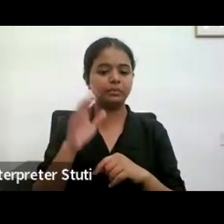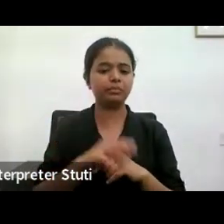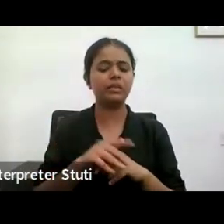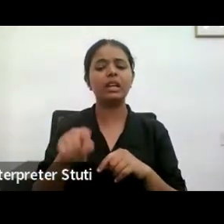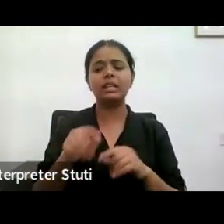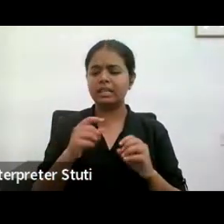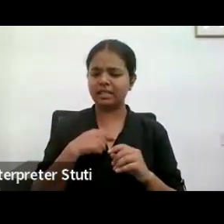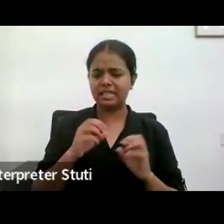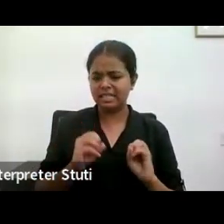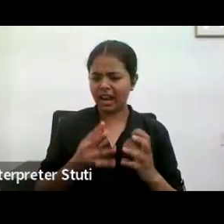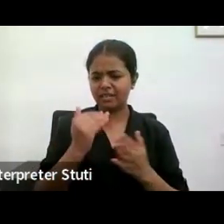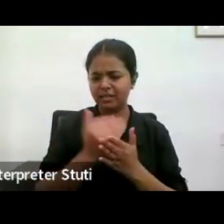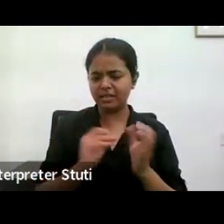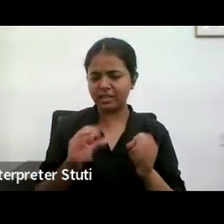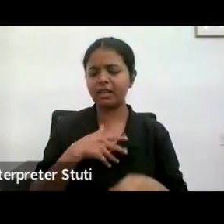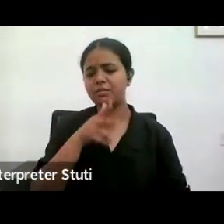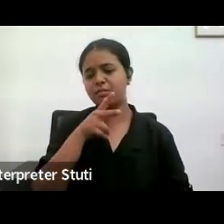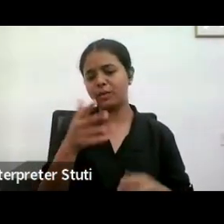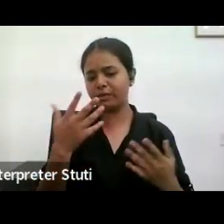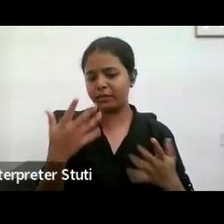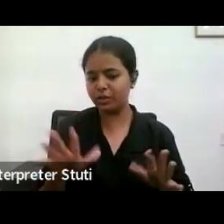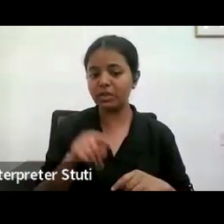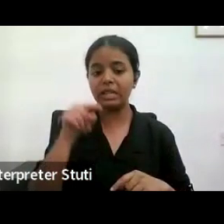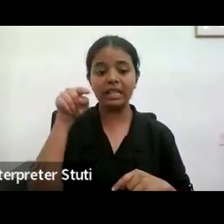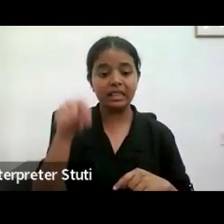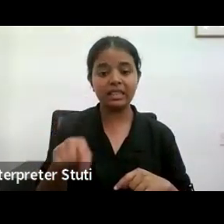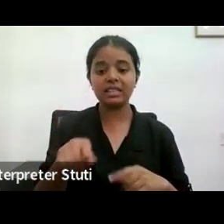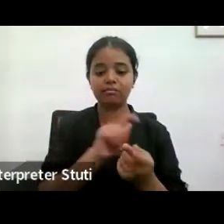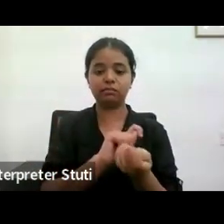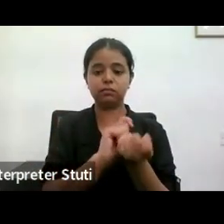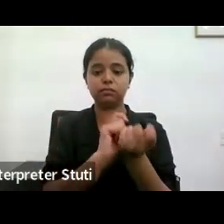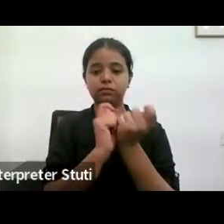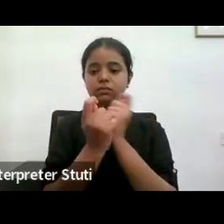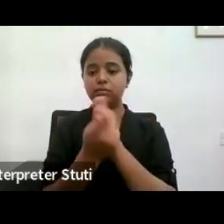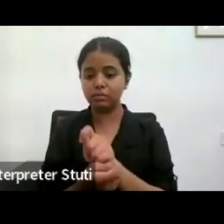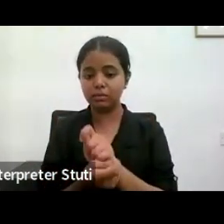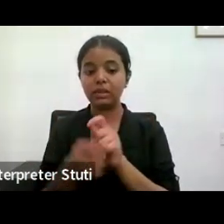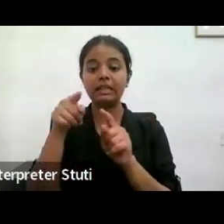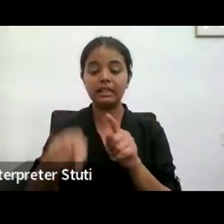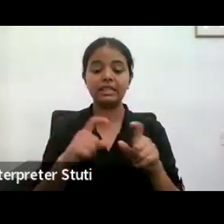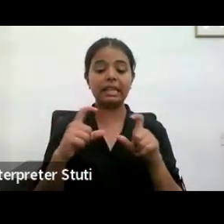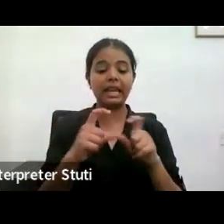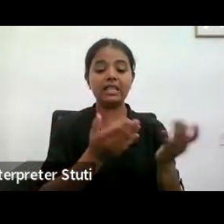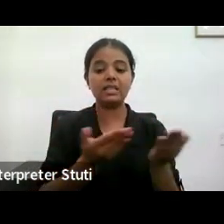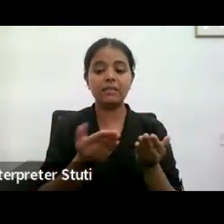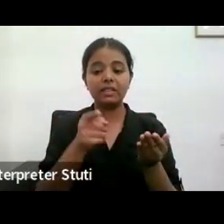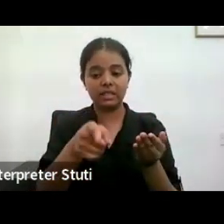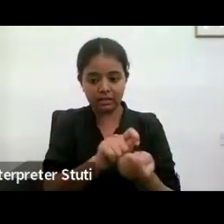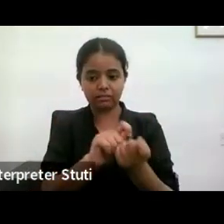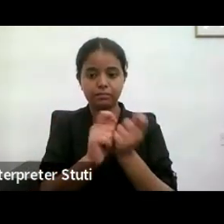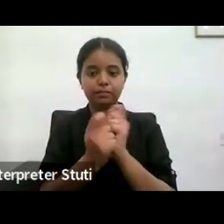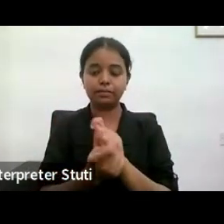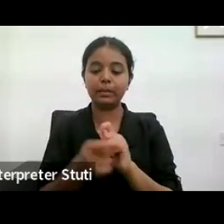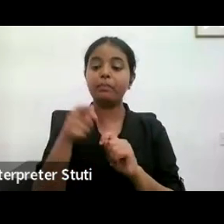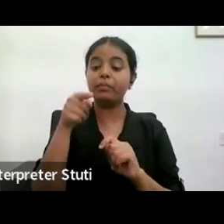beginning when we talk about this idea of transition of care services, is really